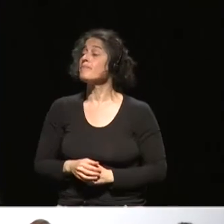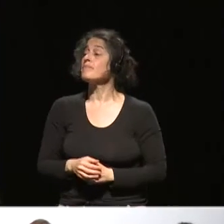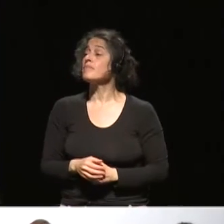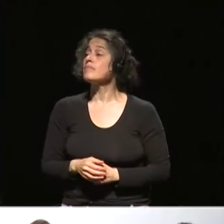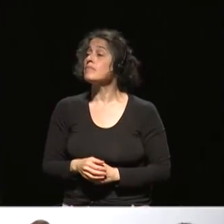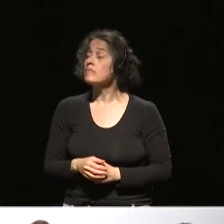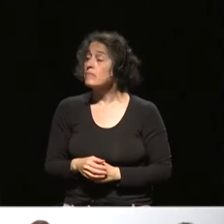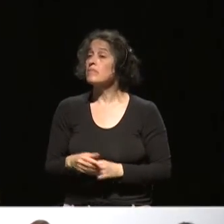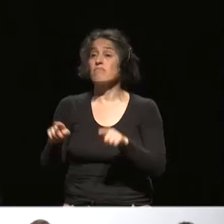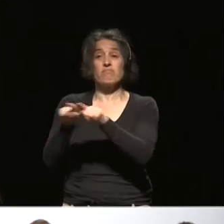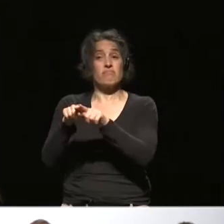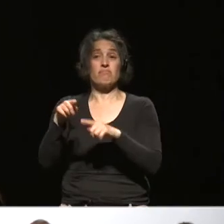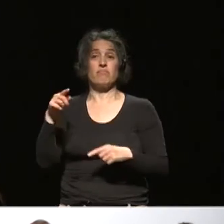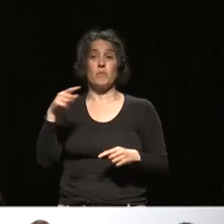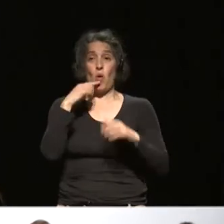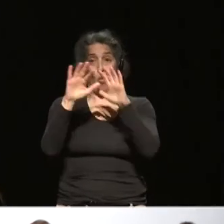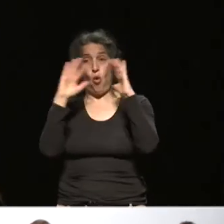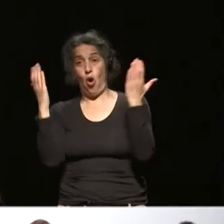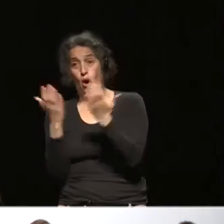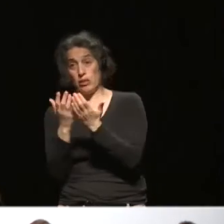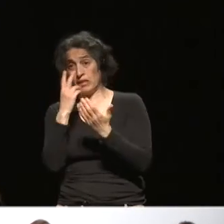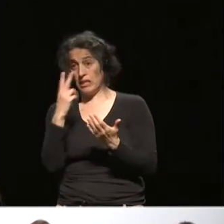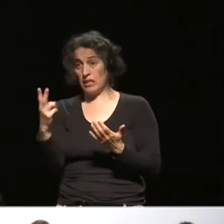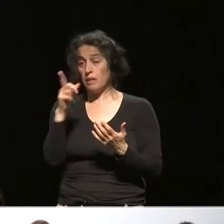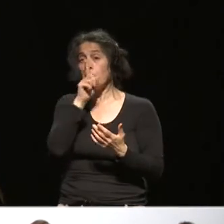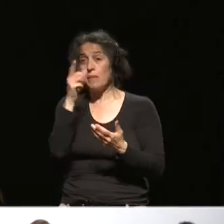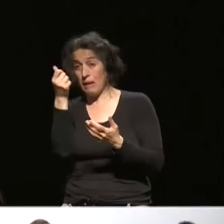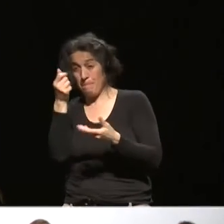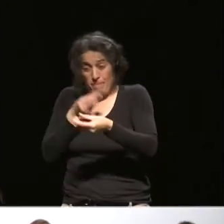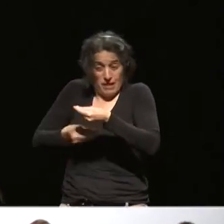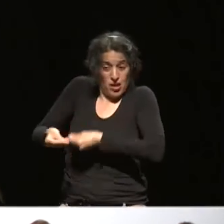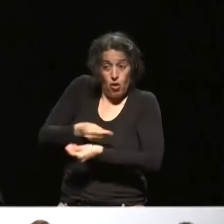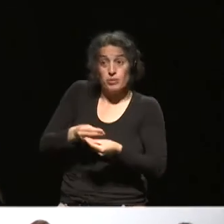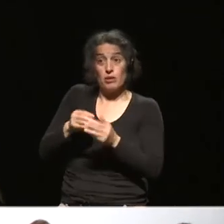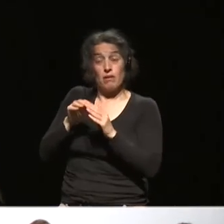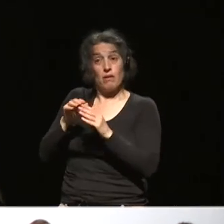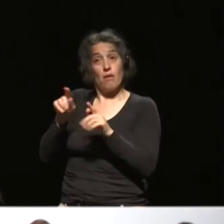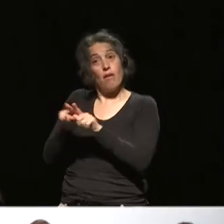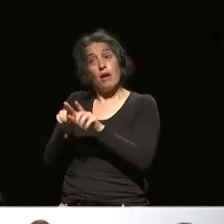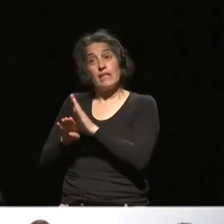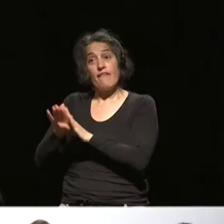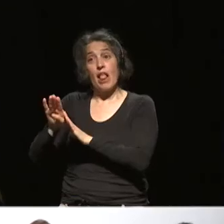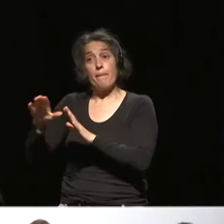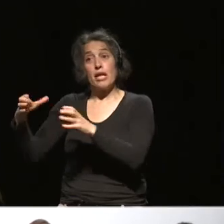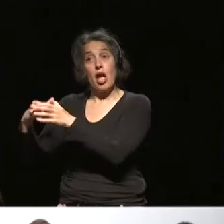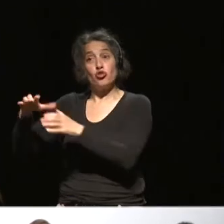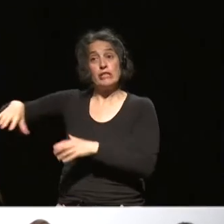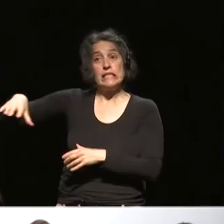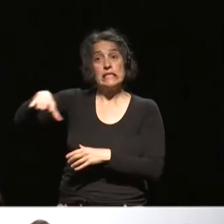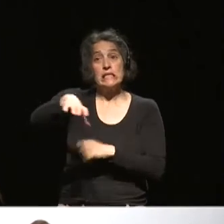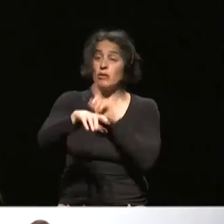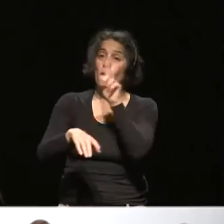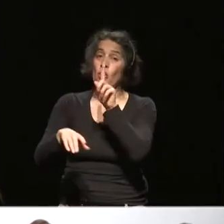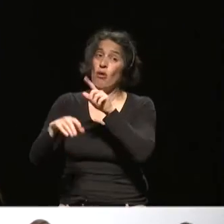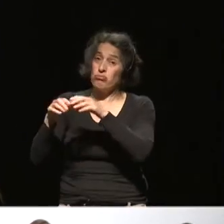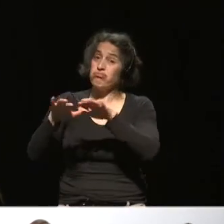have to make sure that everybody knows that people are paying the cost of corruption. It doesn't just involve the